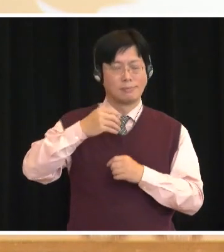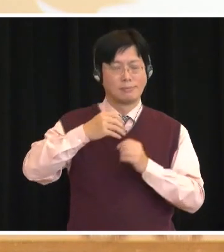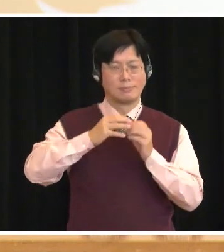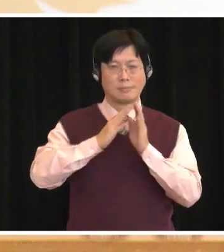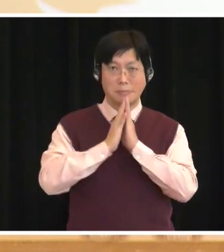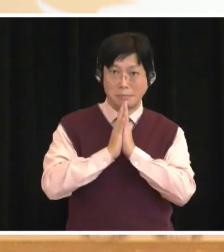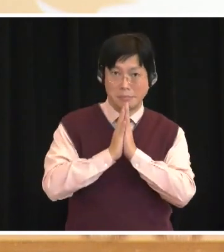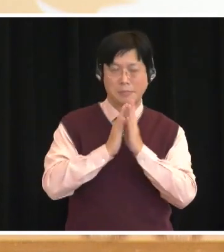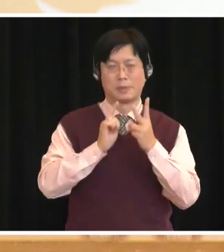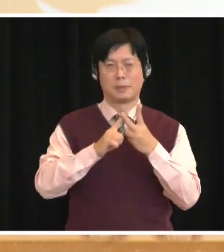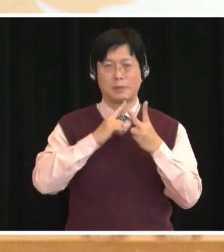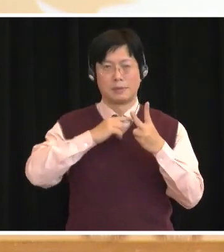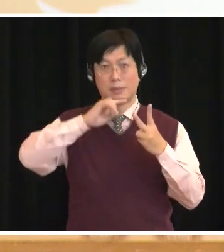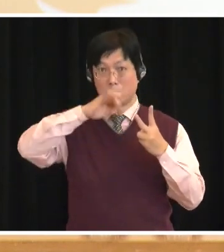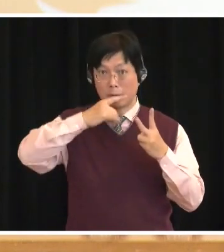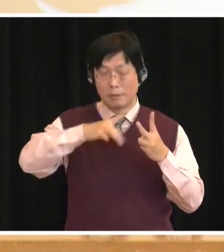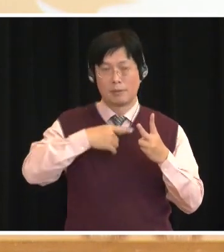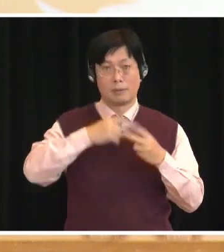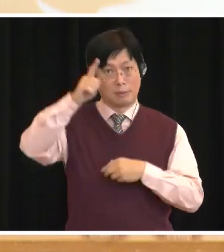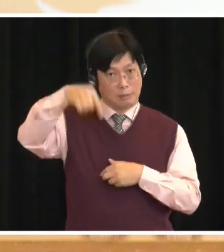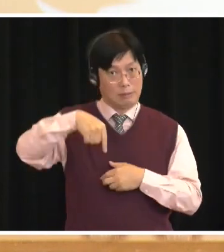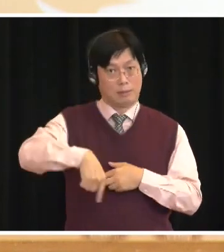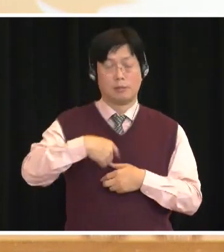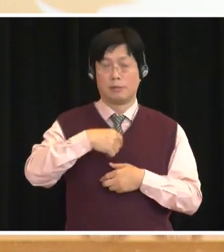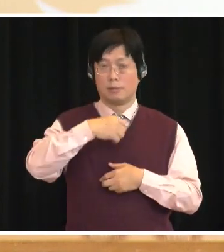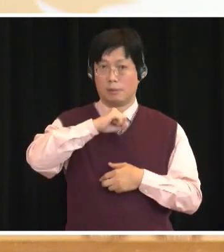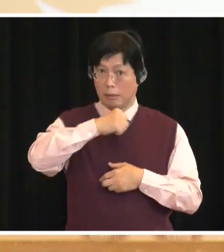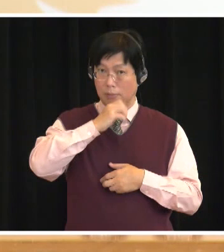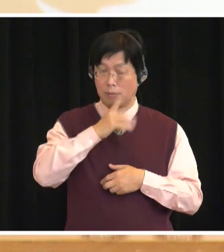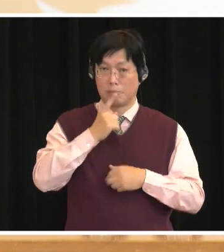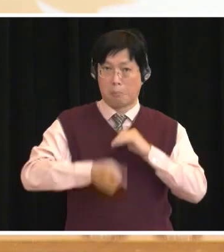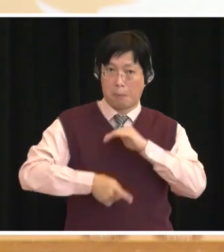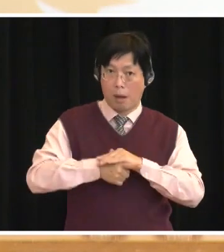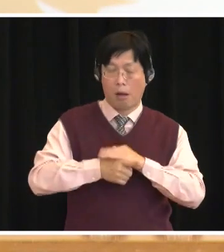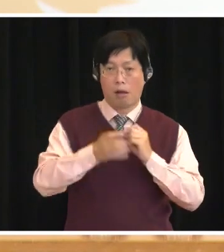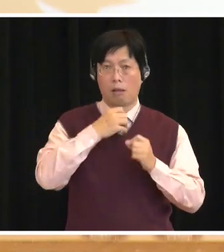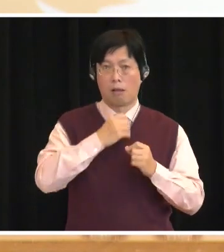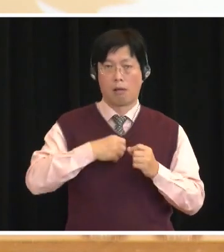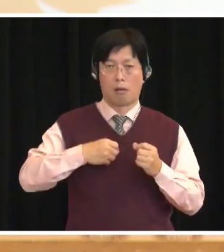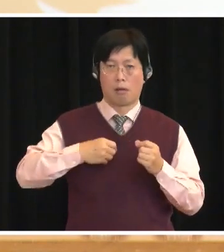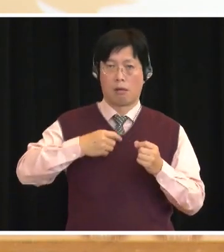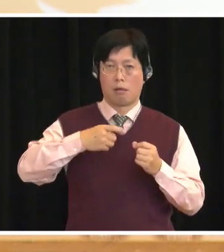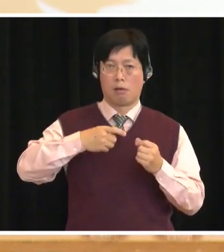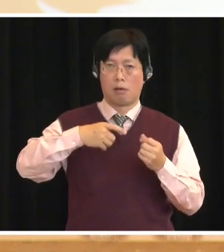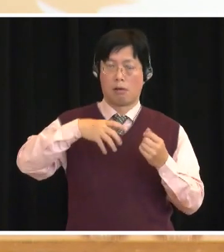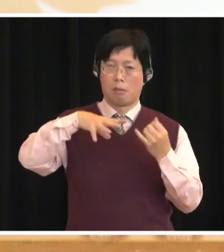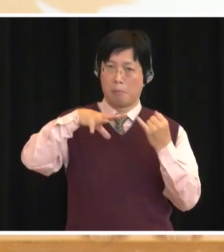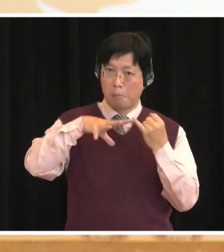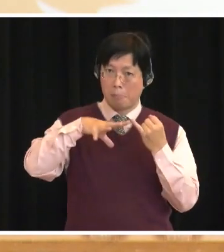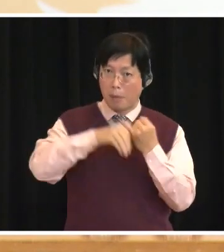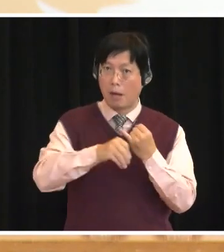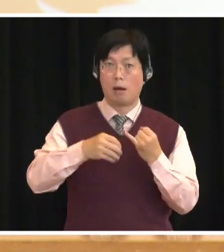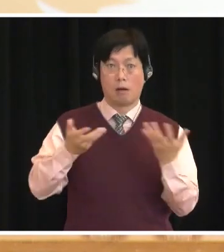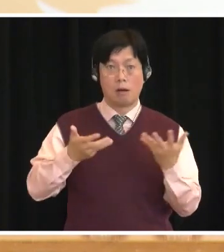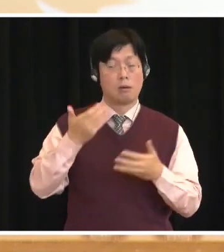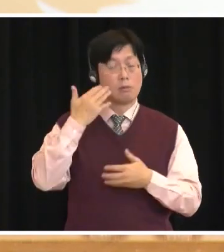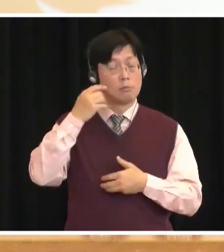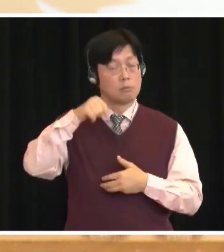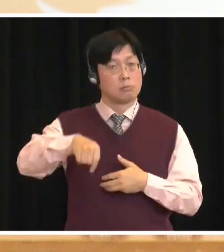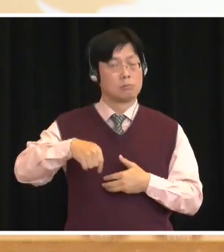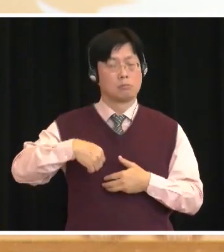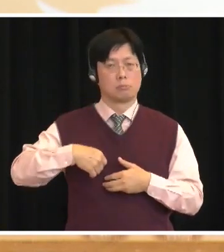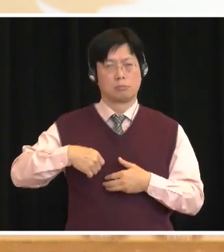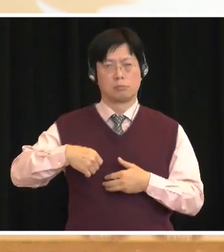that extraterritorial jurisdiction it is necessary that the crime you want to prosecute the man